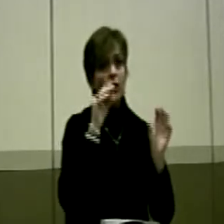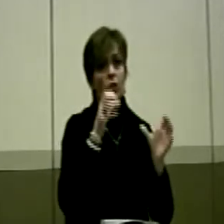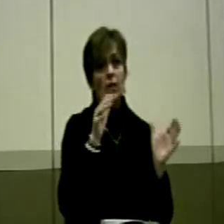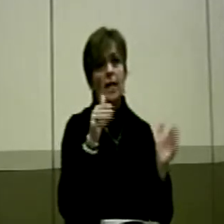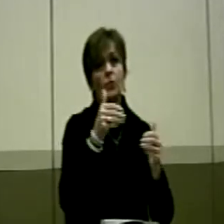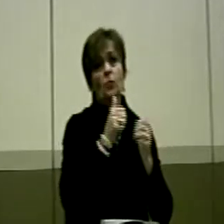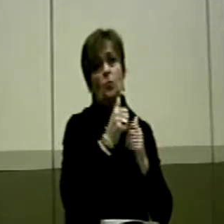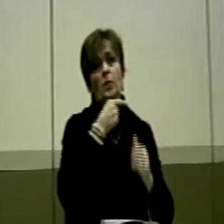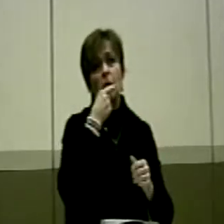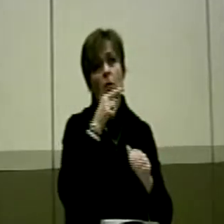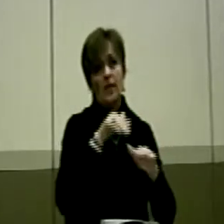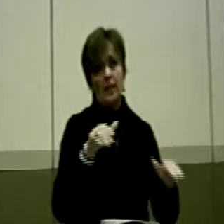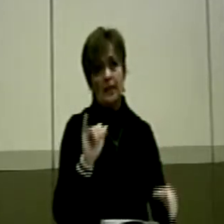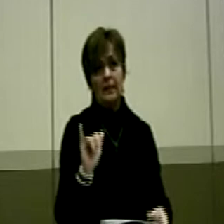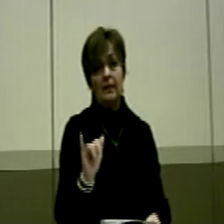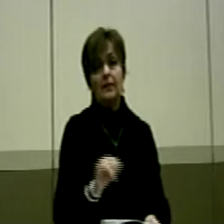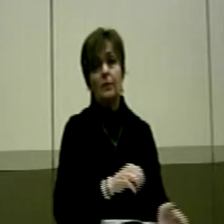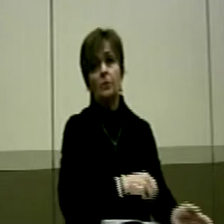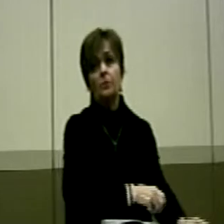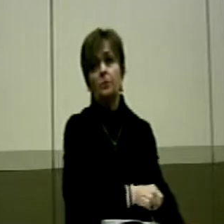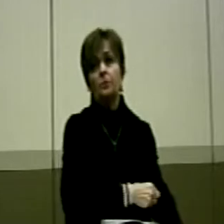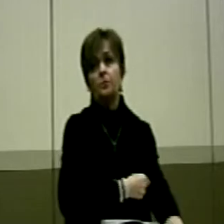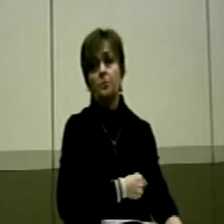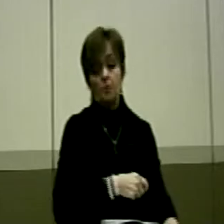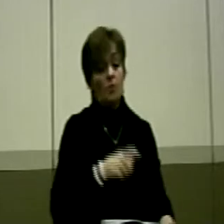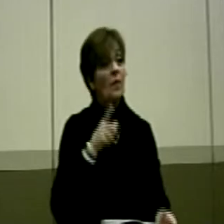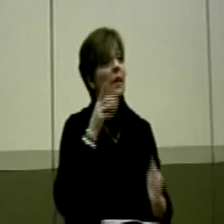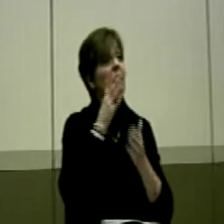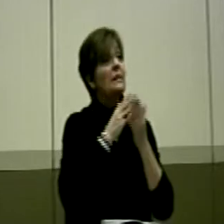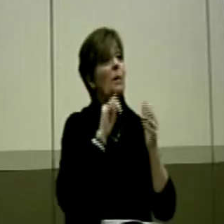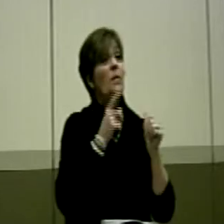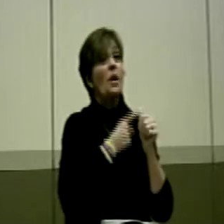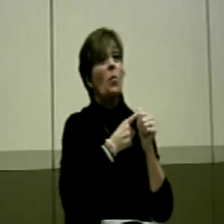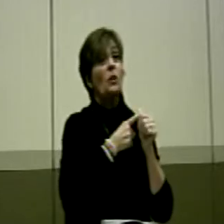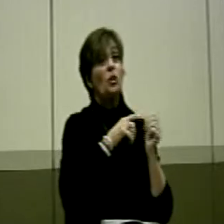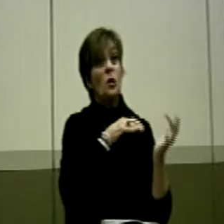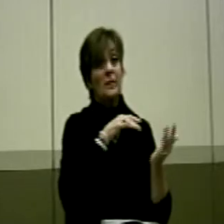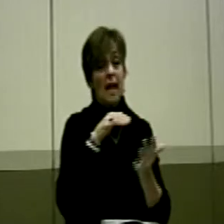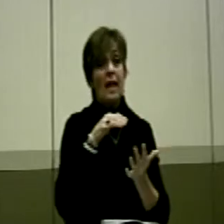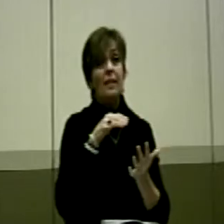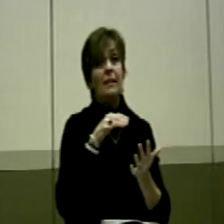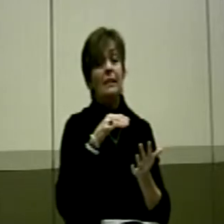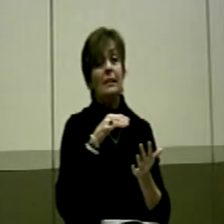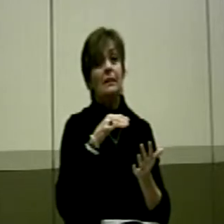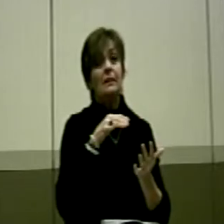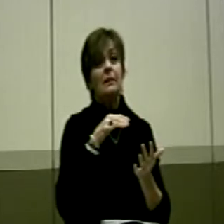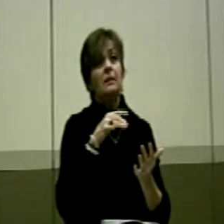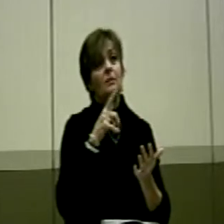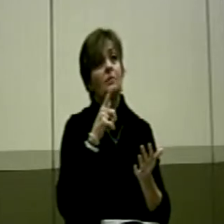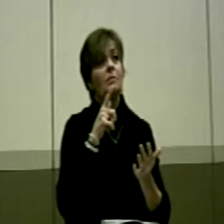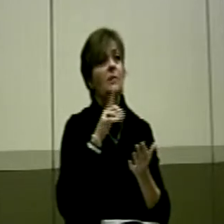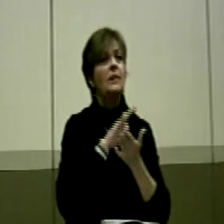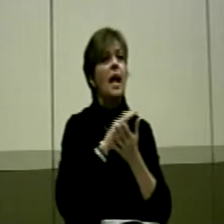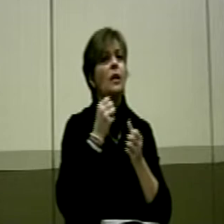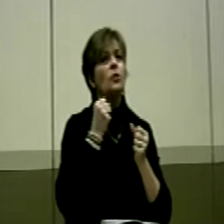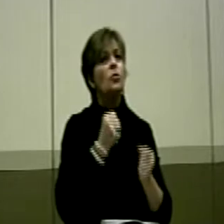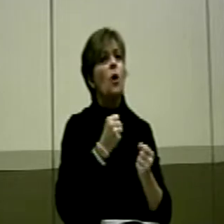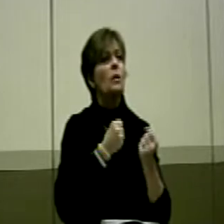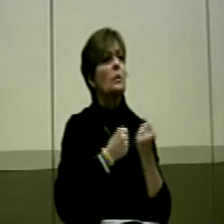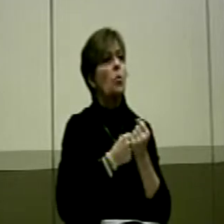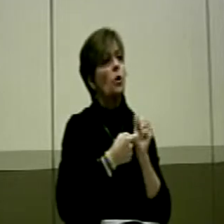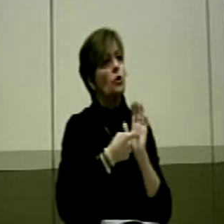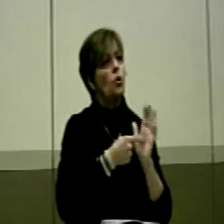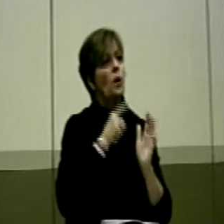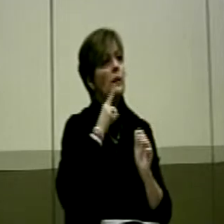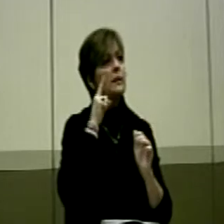And with some of the original studies, with nice, strong support showing that deaf kids that participated in this did show